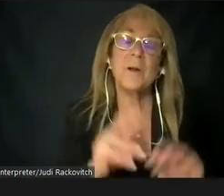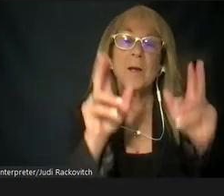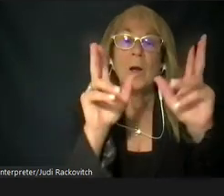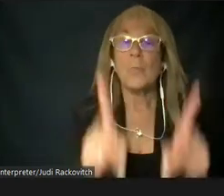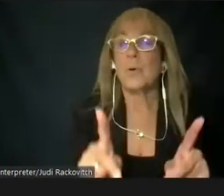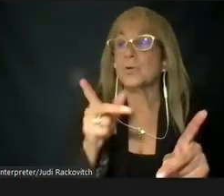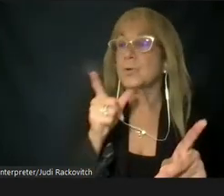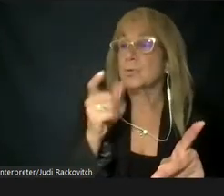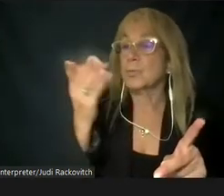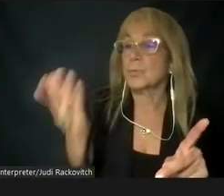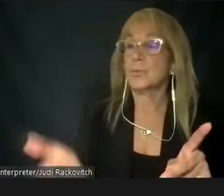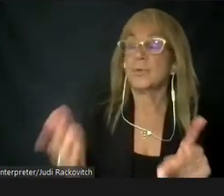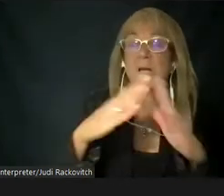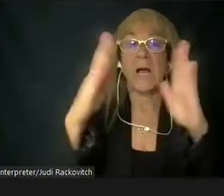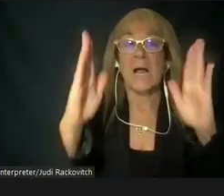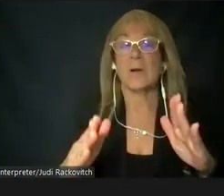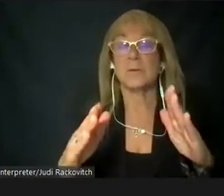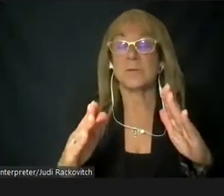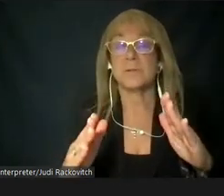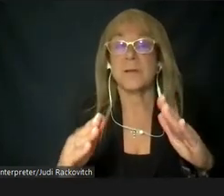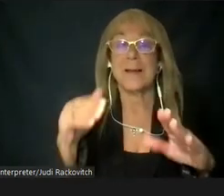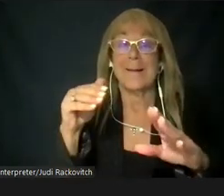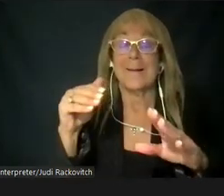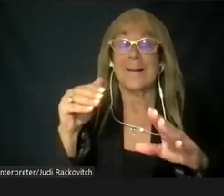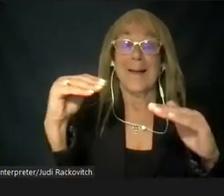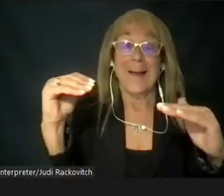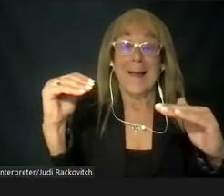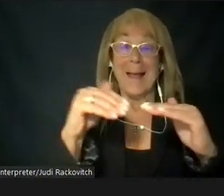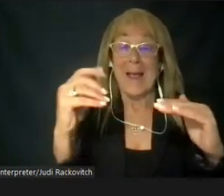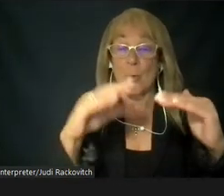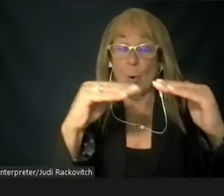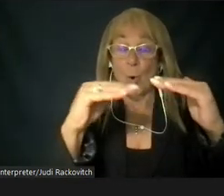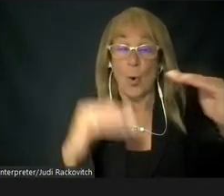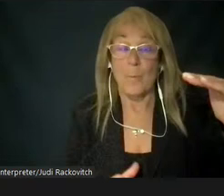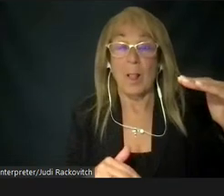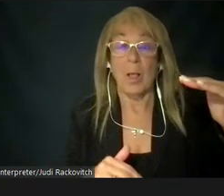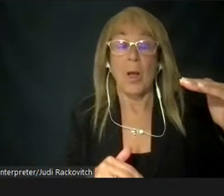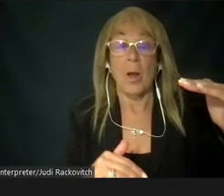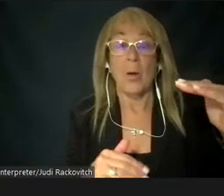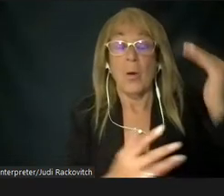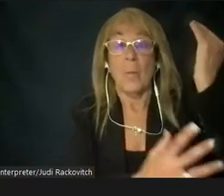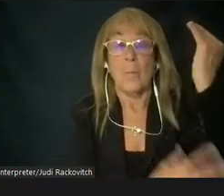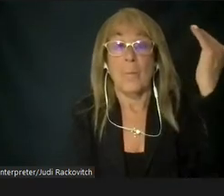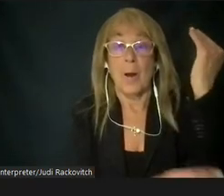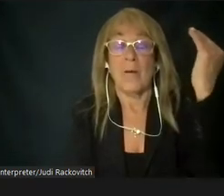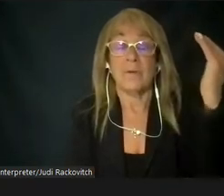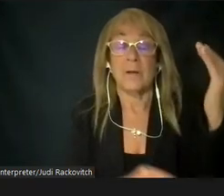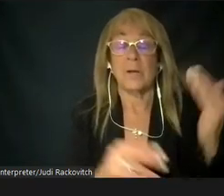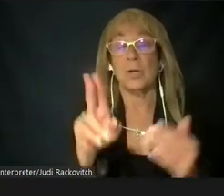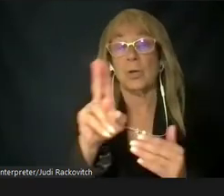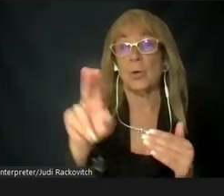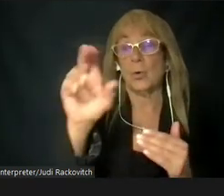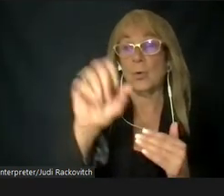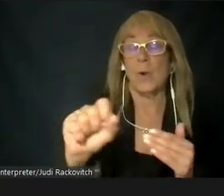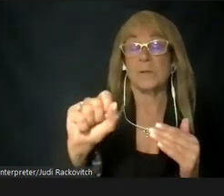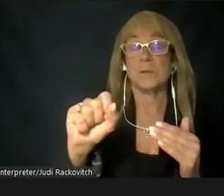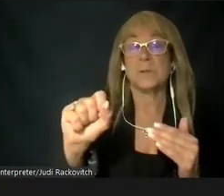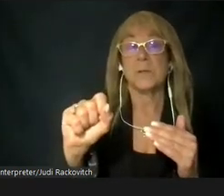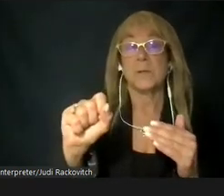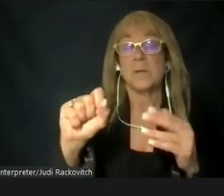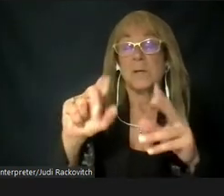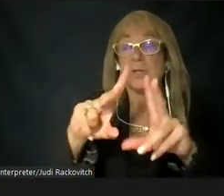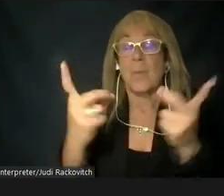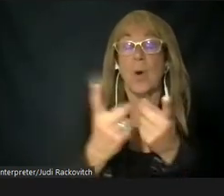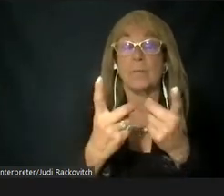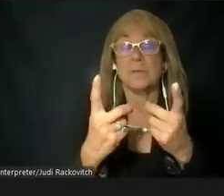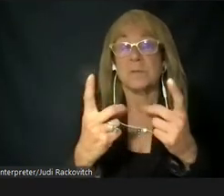household income is at or below the U.S. of Health and Human Services poverty guidelines. For a family of four, the 2018 U